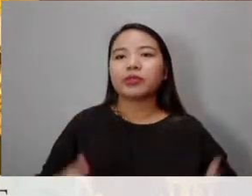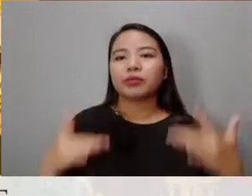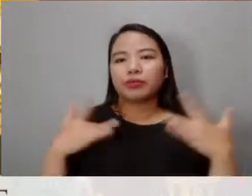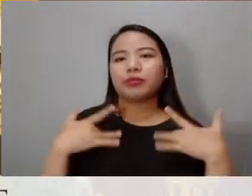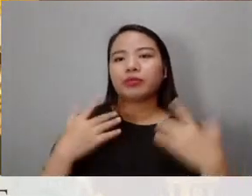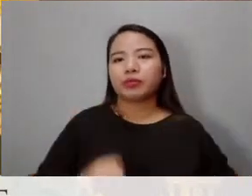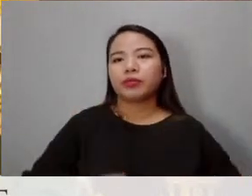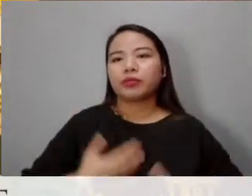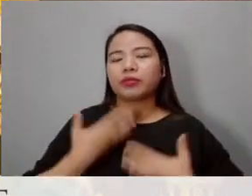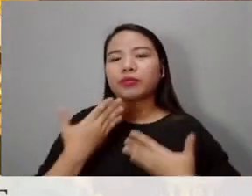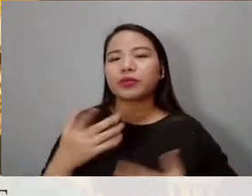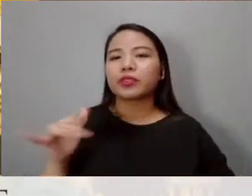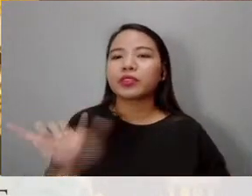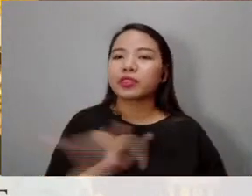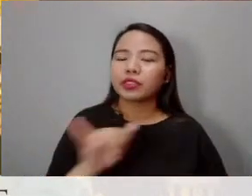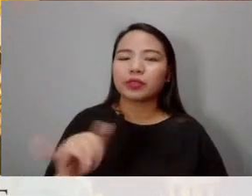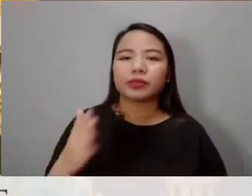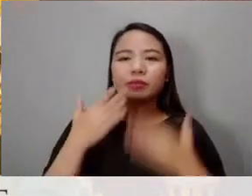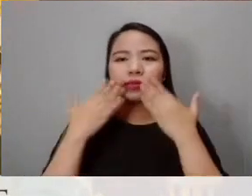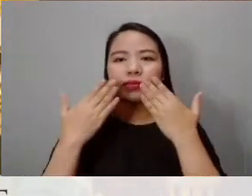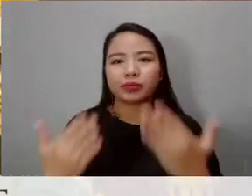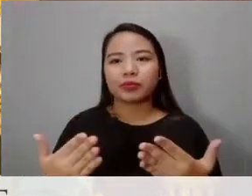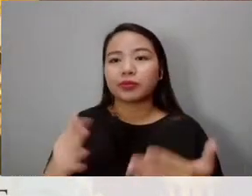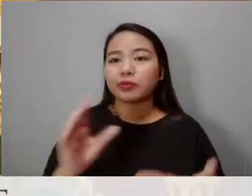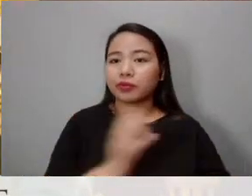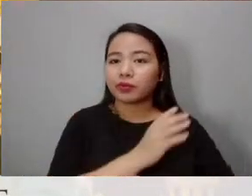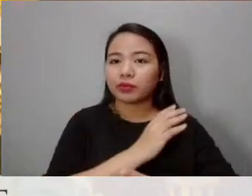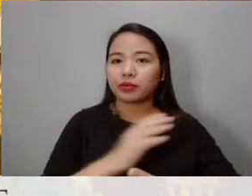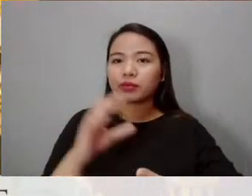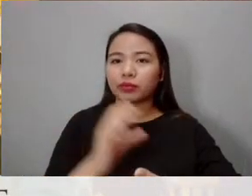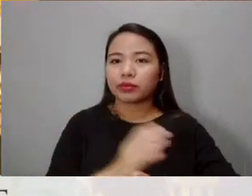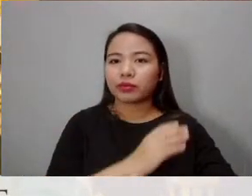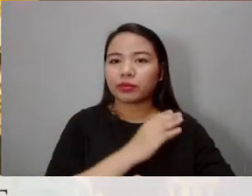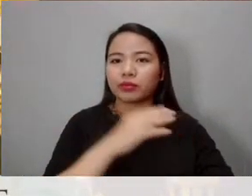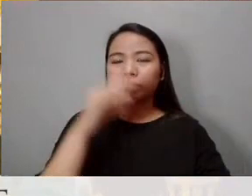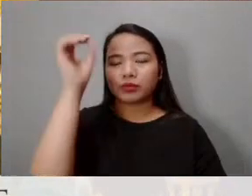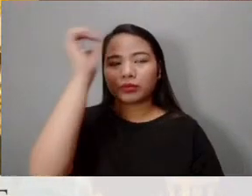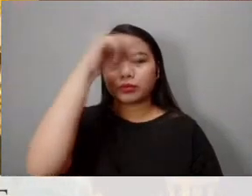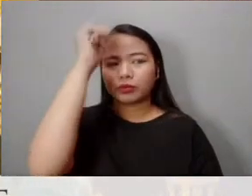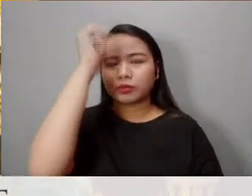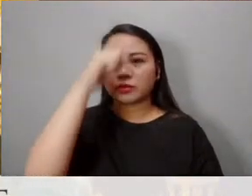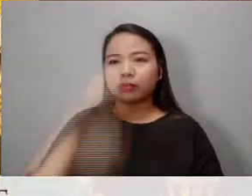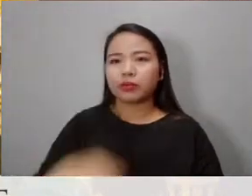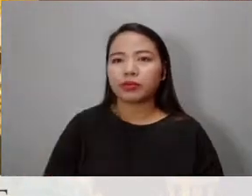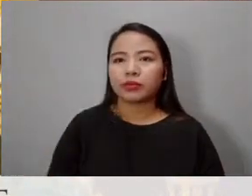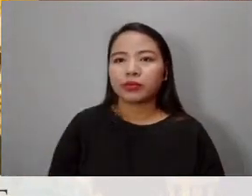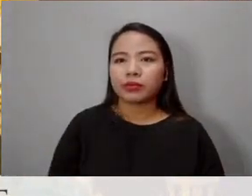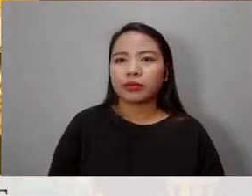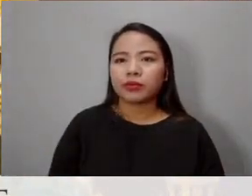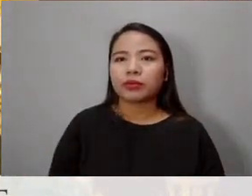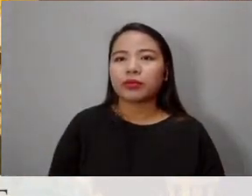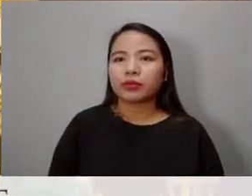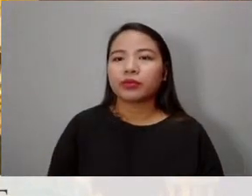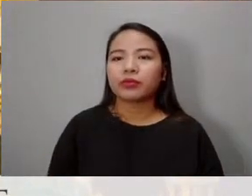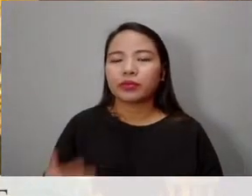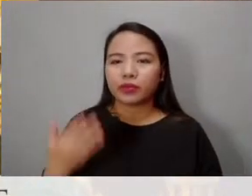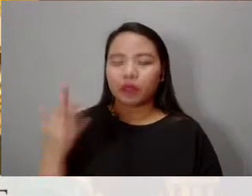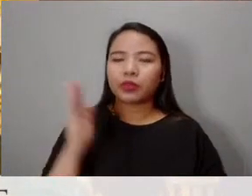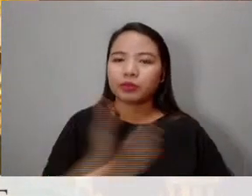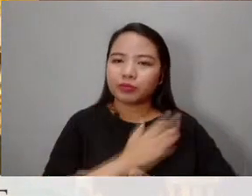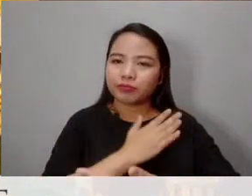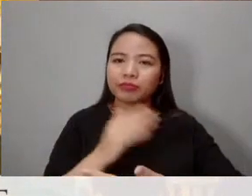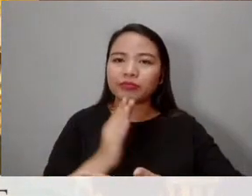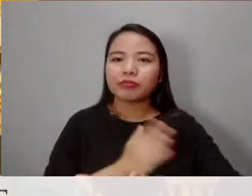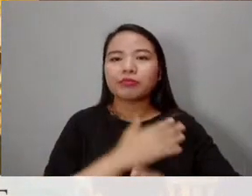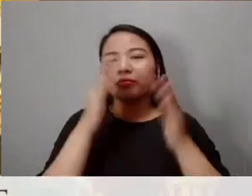thanks to our choir, our schola, and instrumentalists, our musicians. Thank you